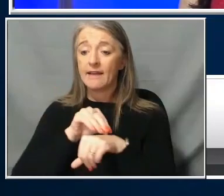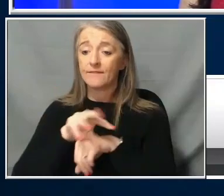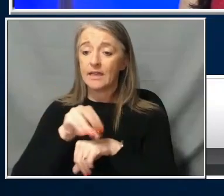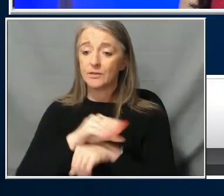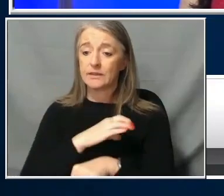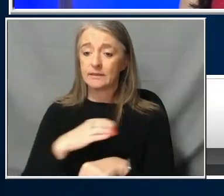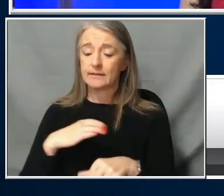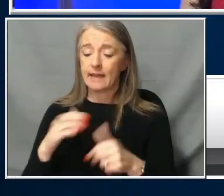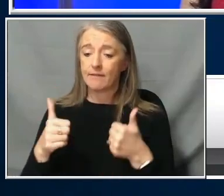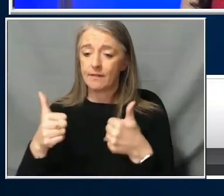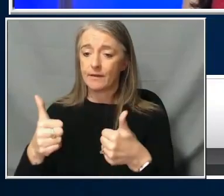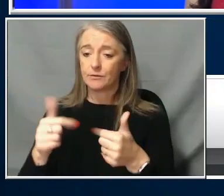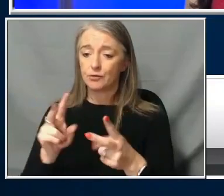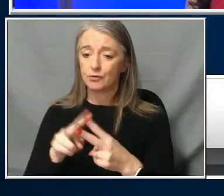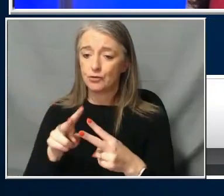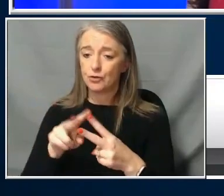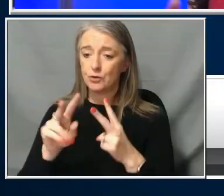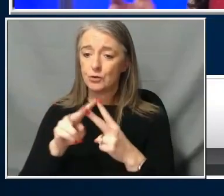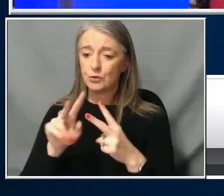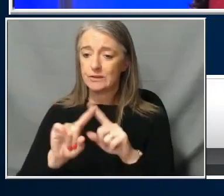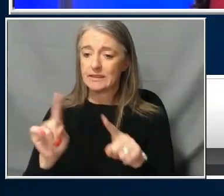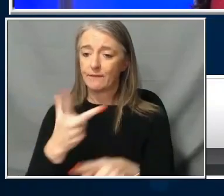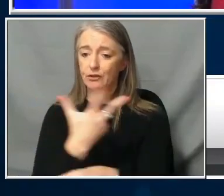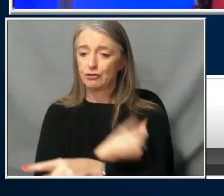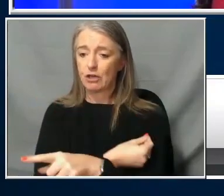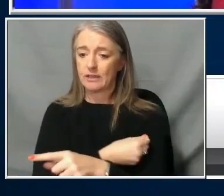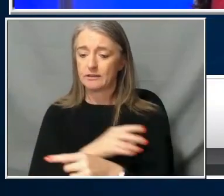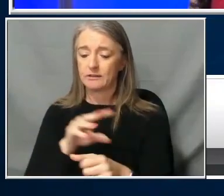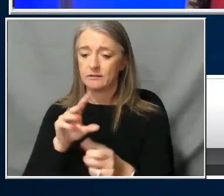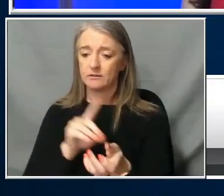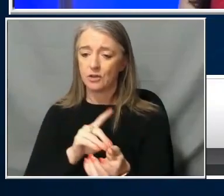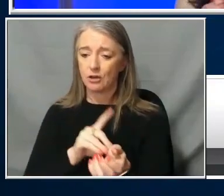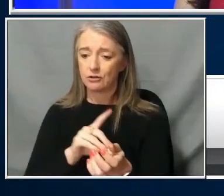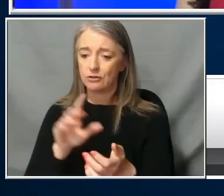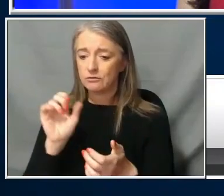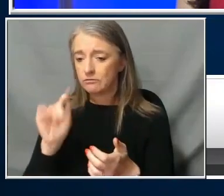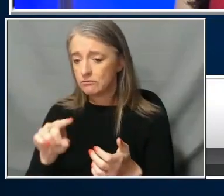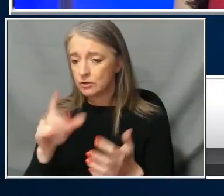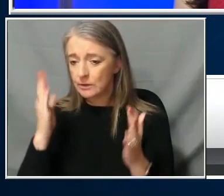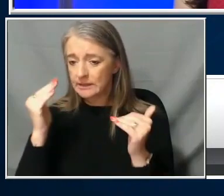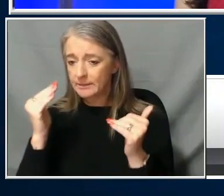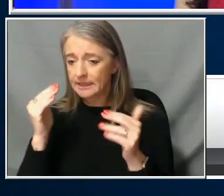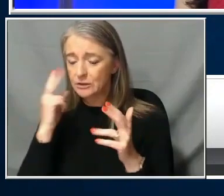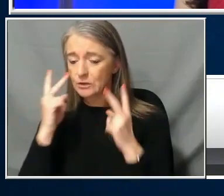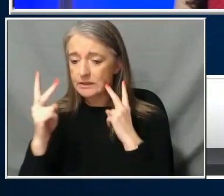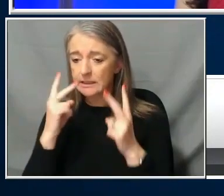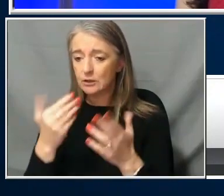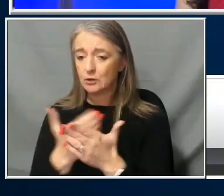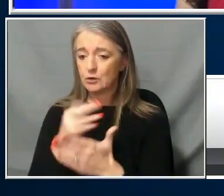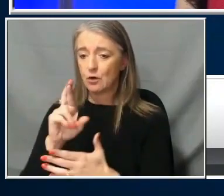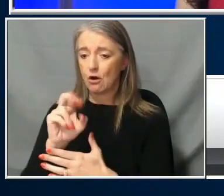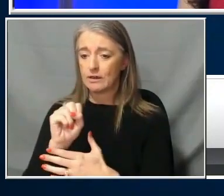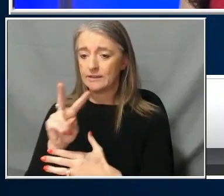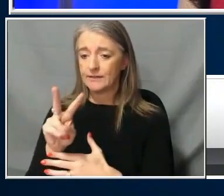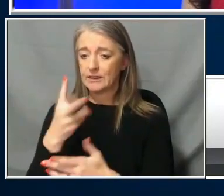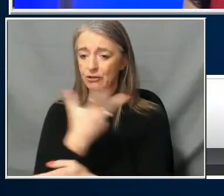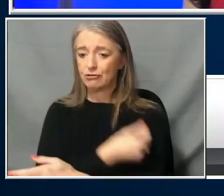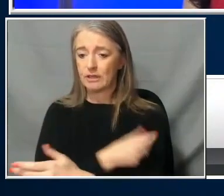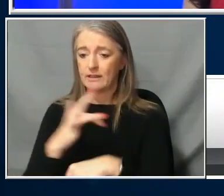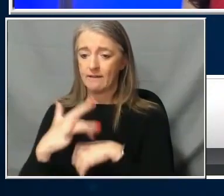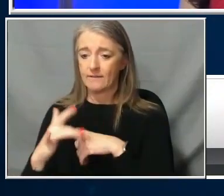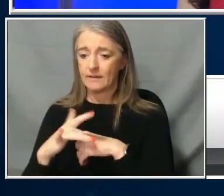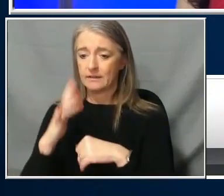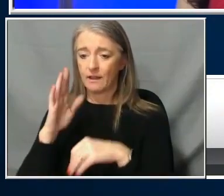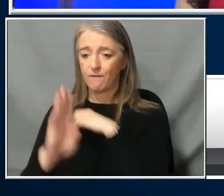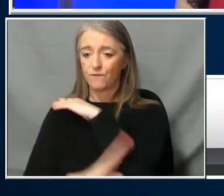thumbs up to 2 different shots. So, Dr. Hawkinson, my question to you is, should we expect to see these new RSV shots available this coming